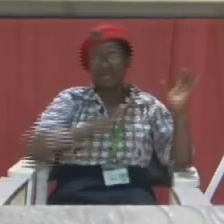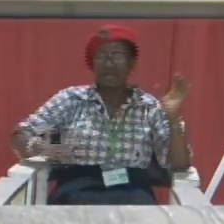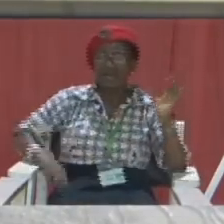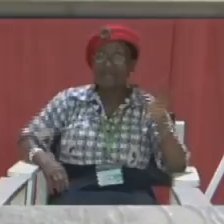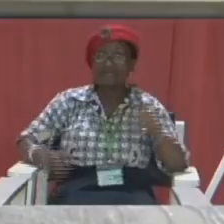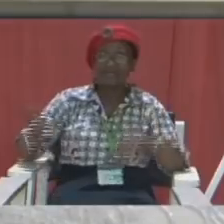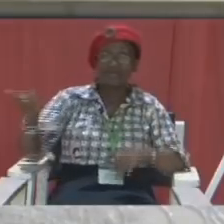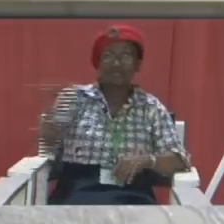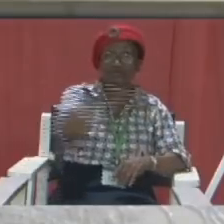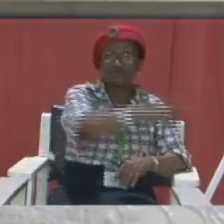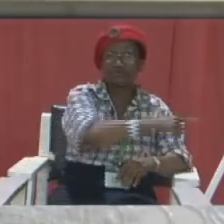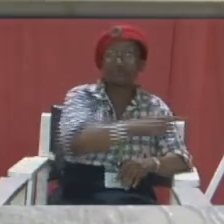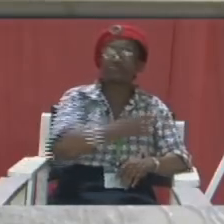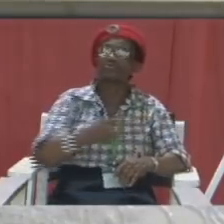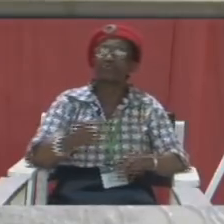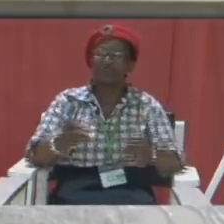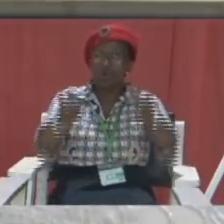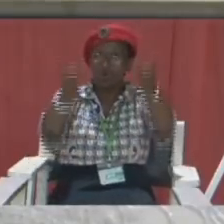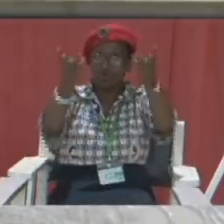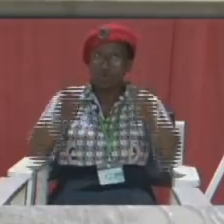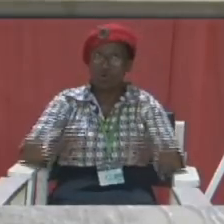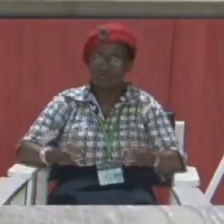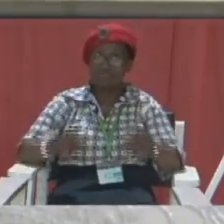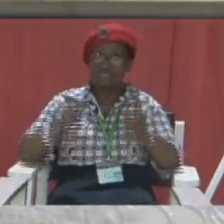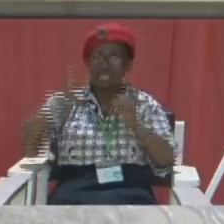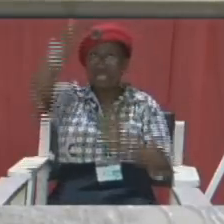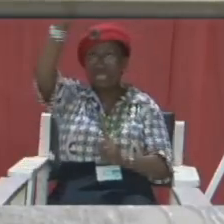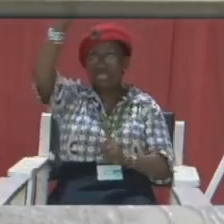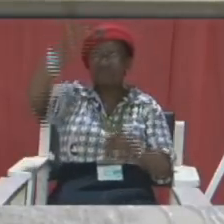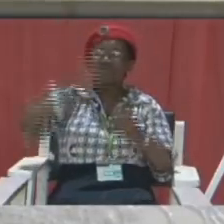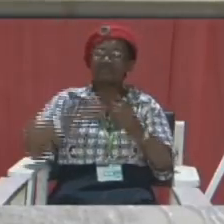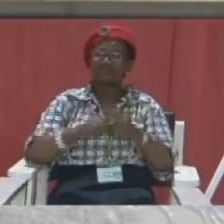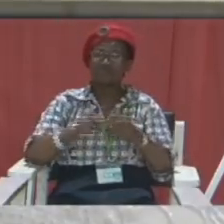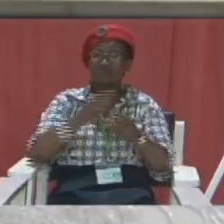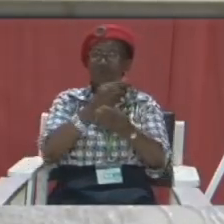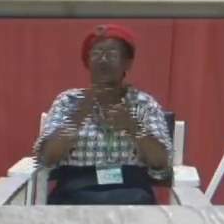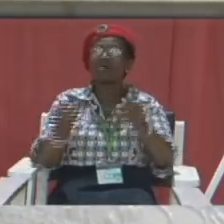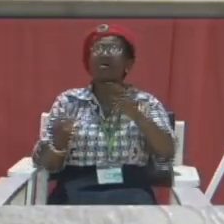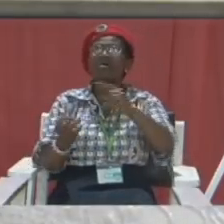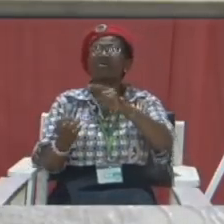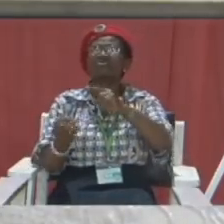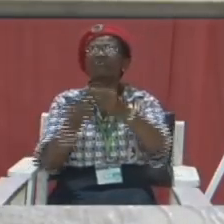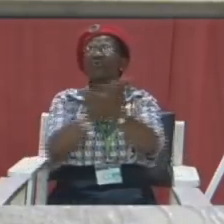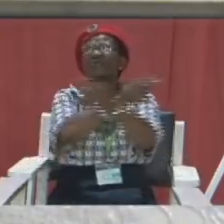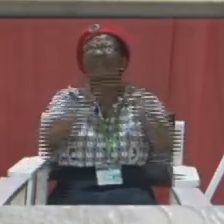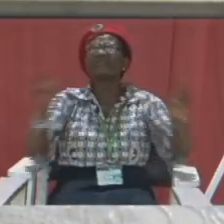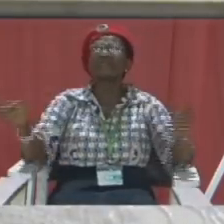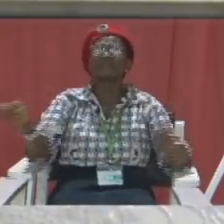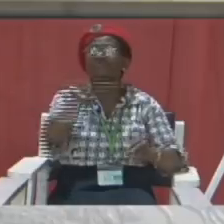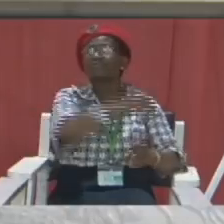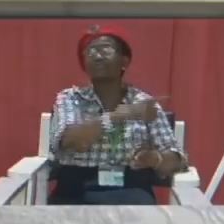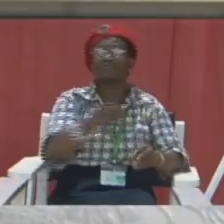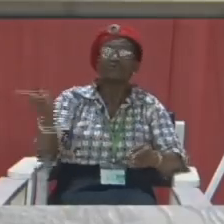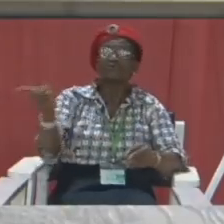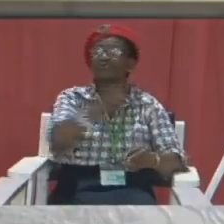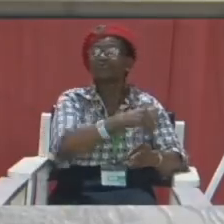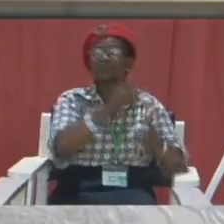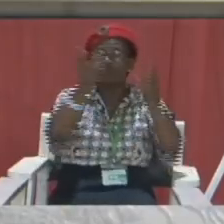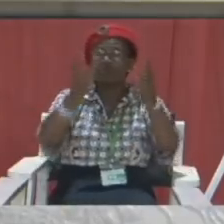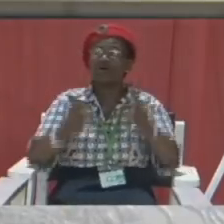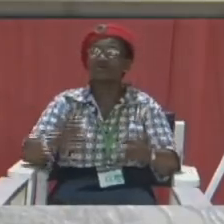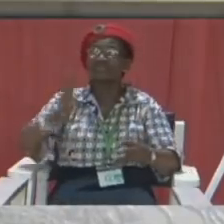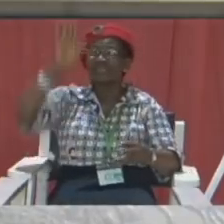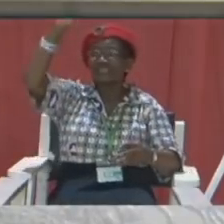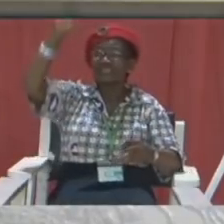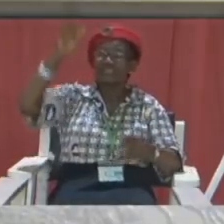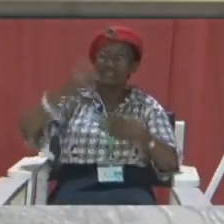you. O fe ki o ra o pada. You want his blood to wash away your sins. O fe ki eje re ko we